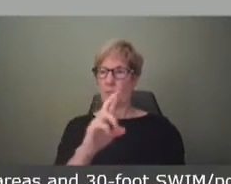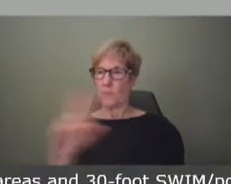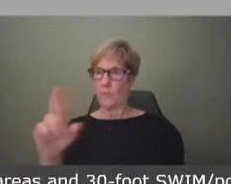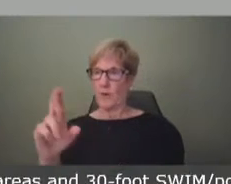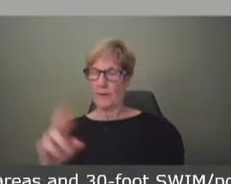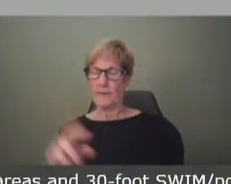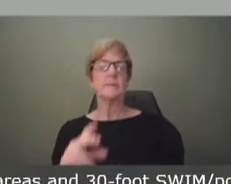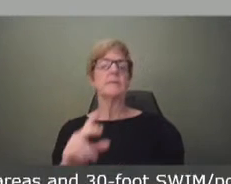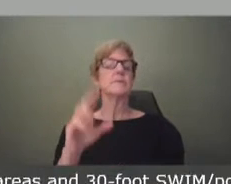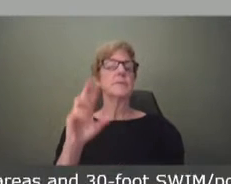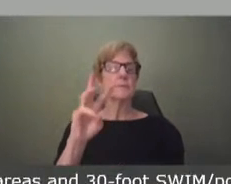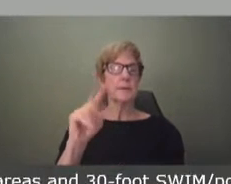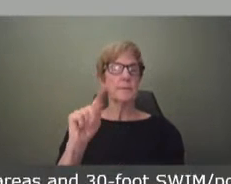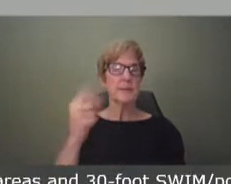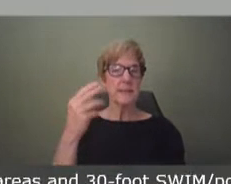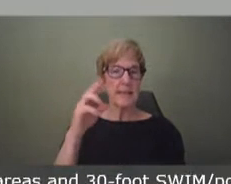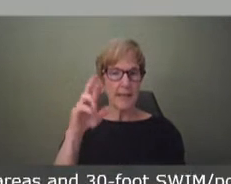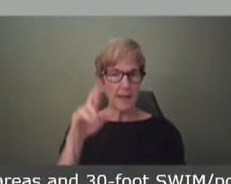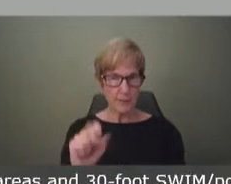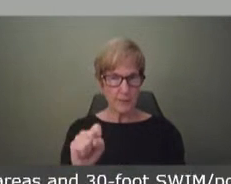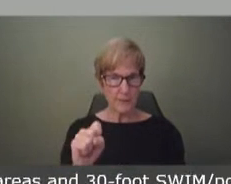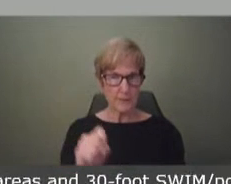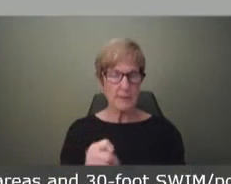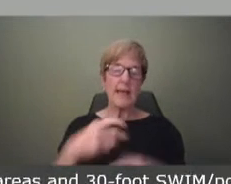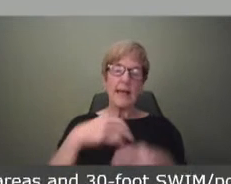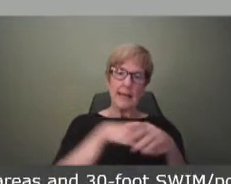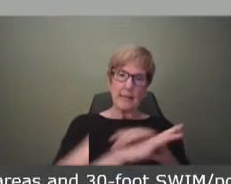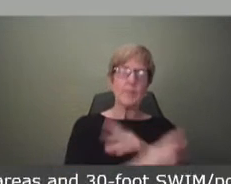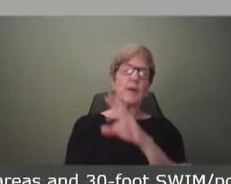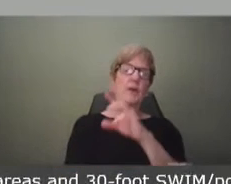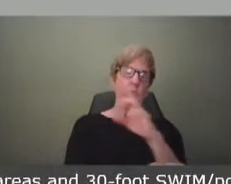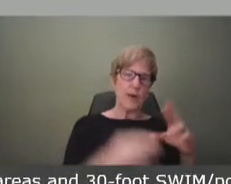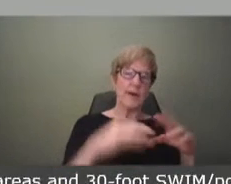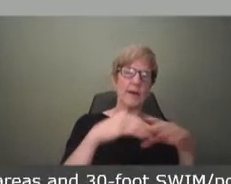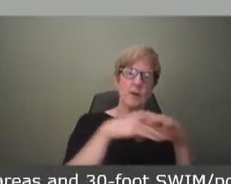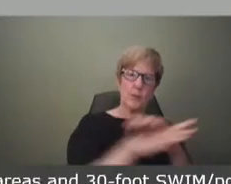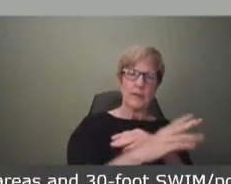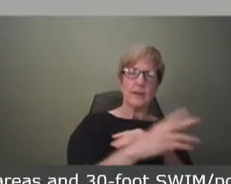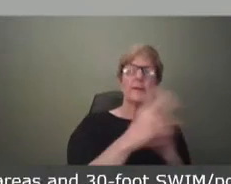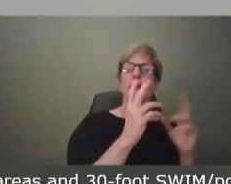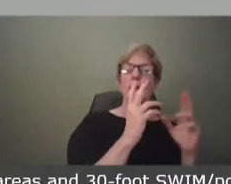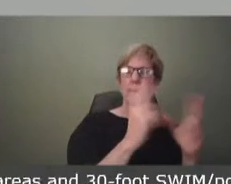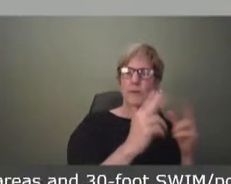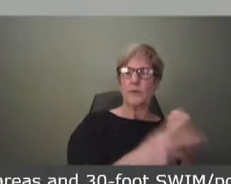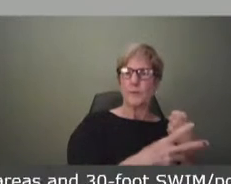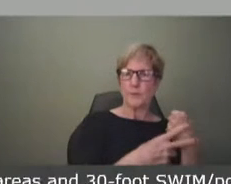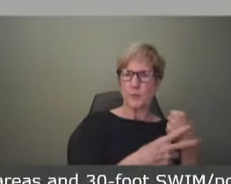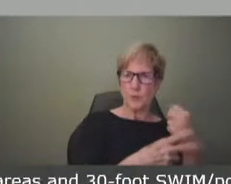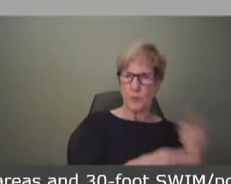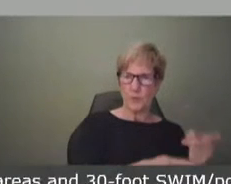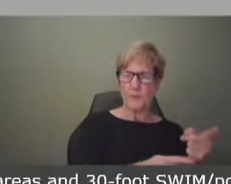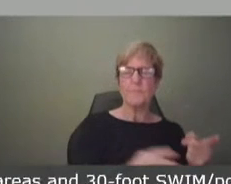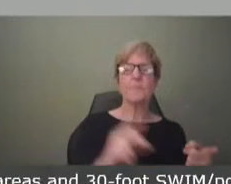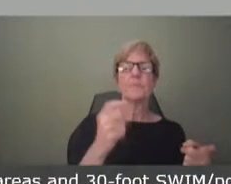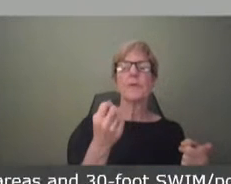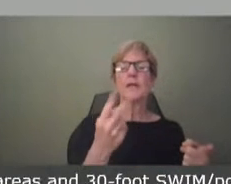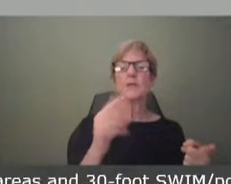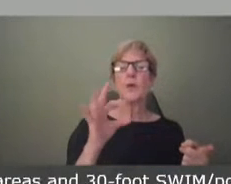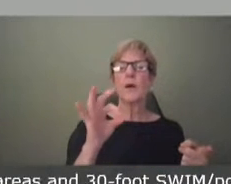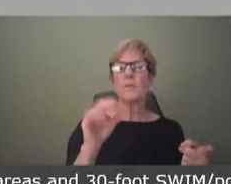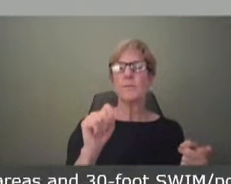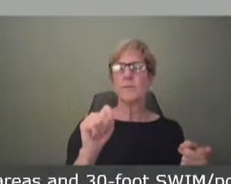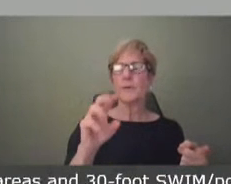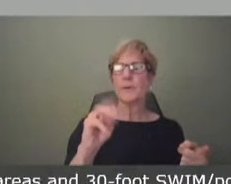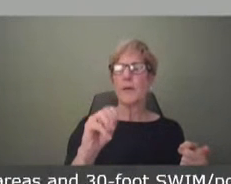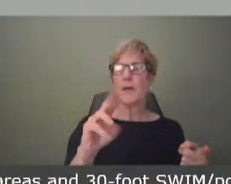Harris Boulevard and also provides a right turn lane at the entrance with 100 ft of storage does commit to a 12T multi-use path and 8ft planning